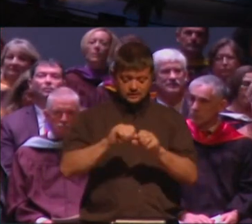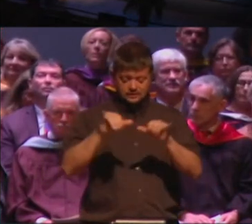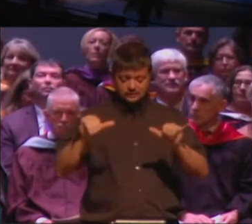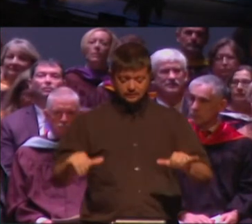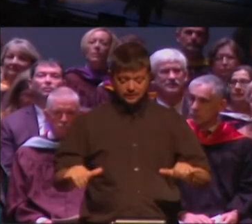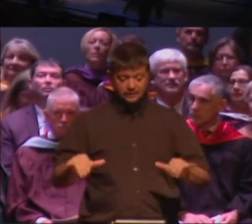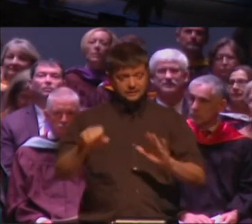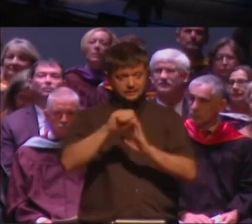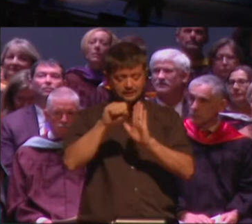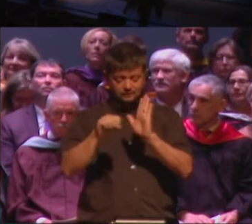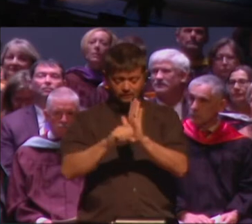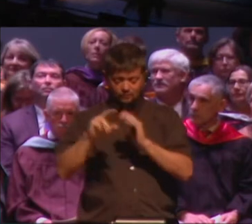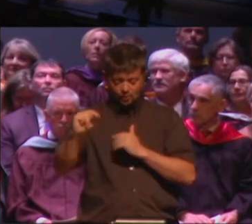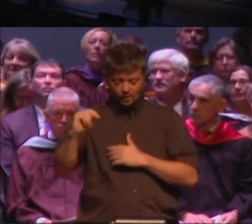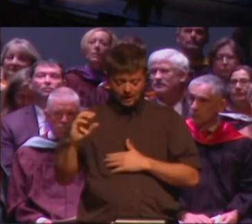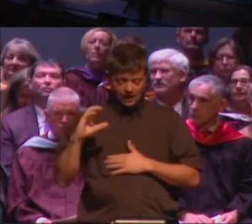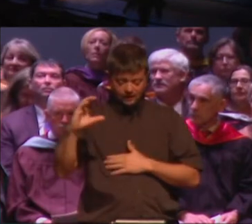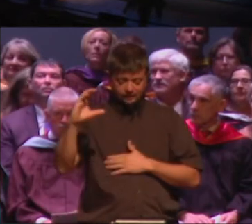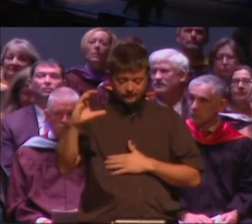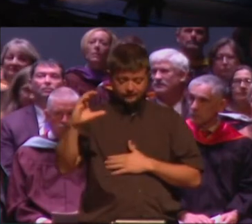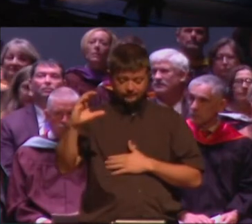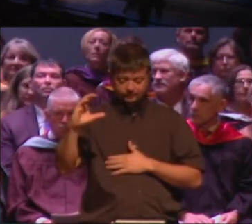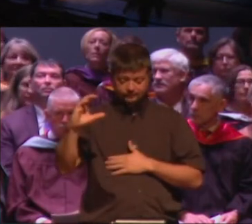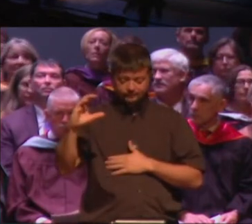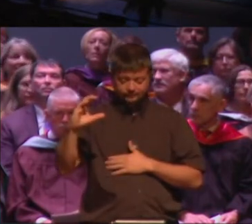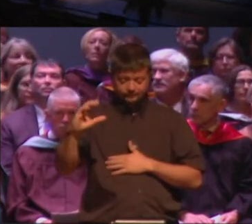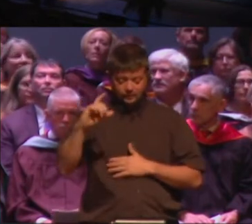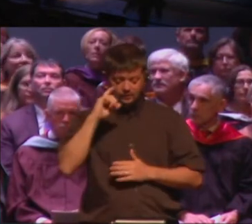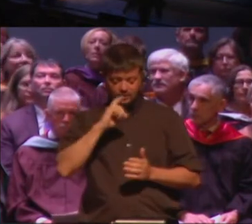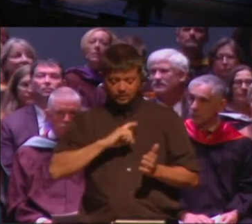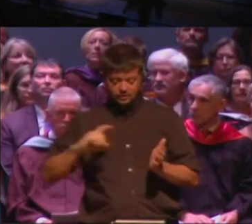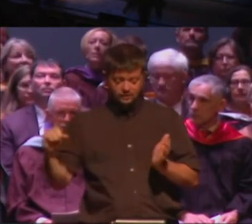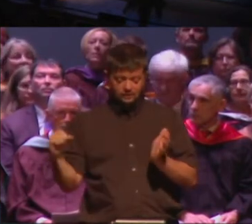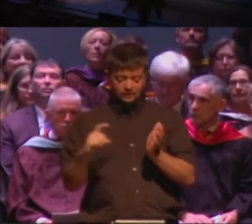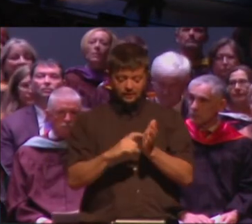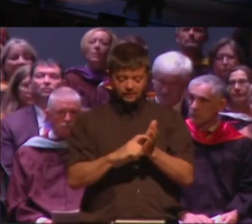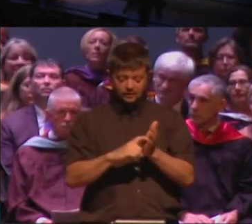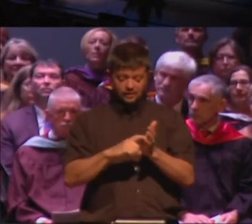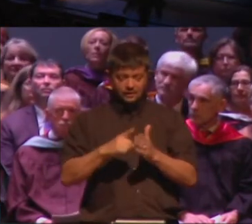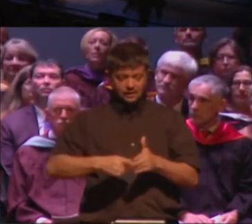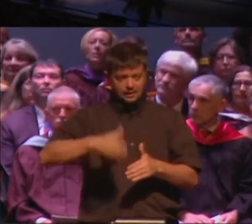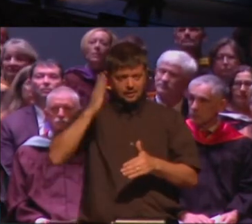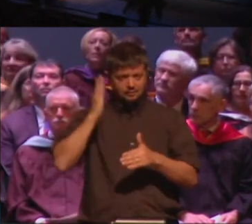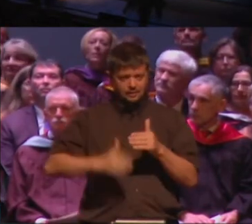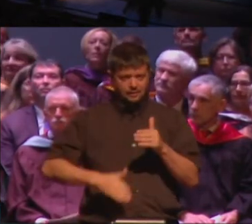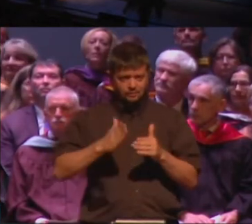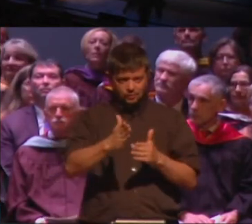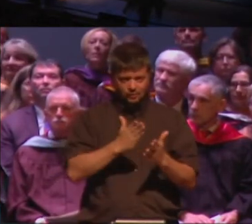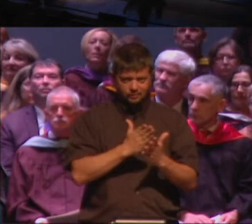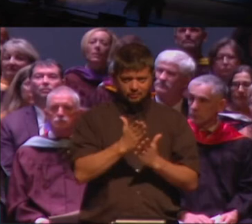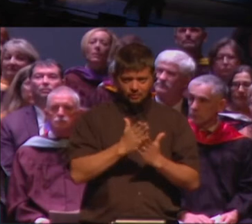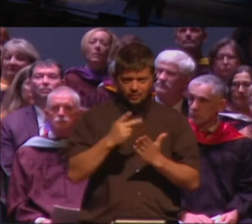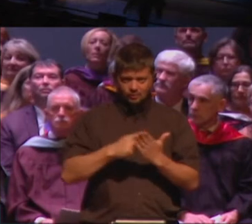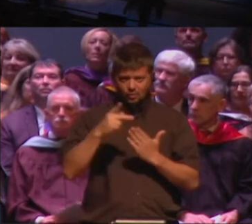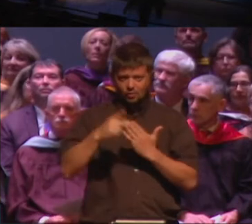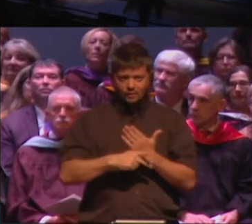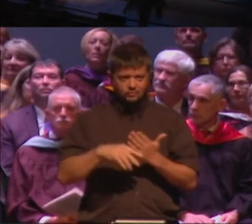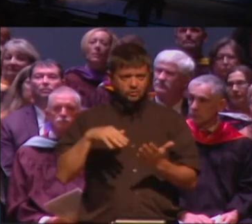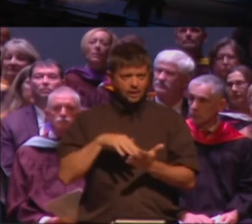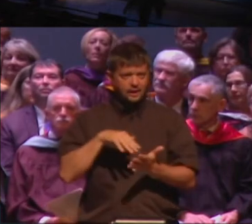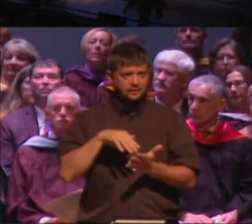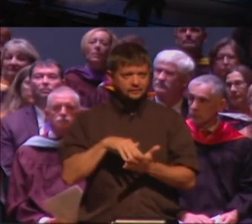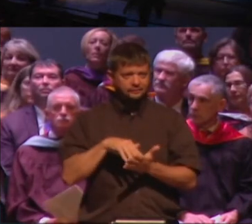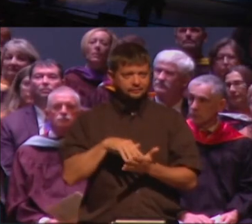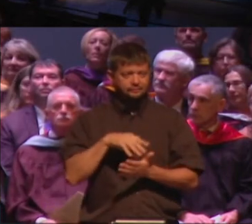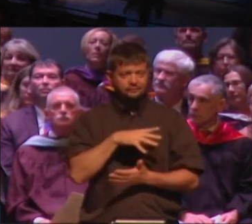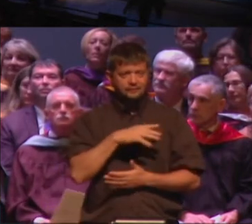System, and the state of North Carolina, and in recognition of the completion of your prescribed programs of study